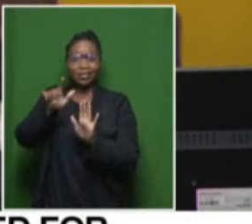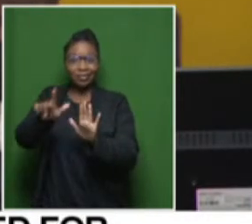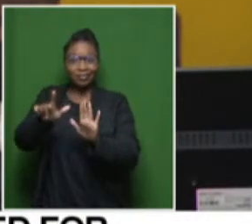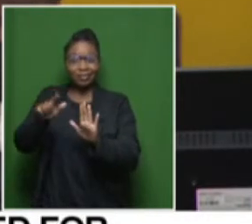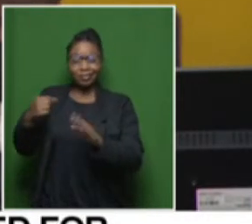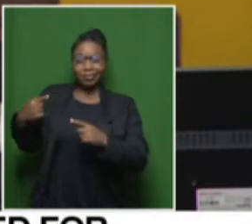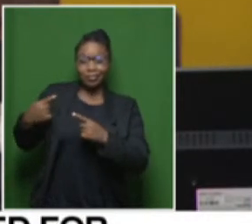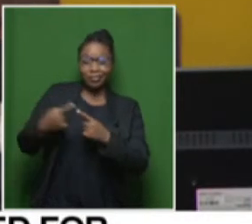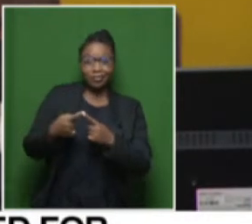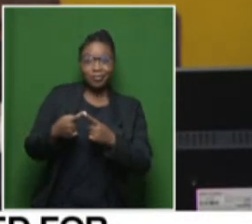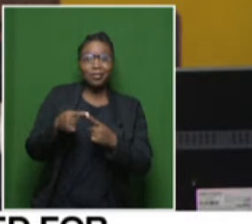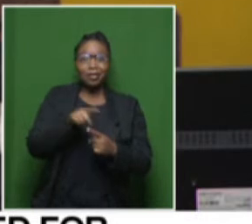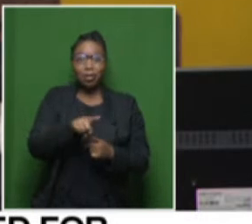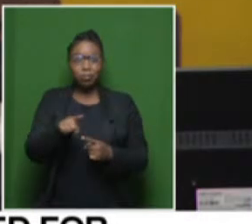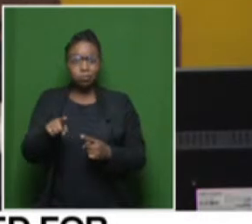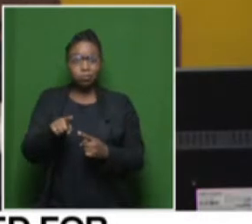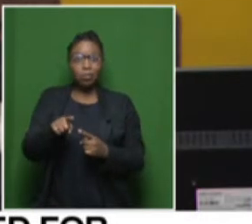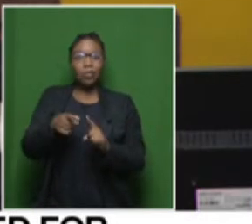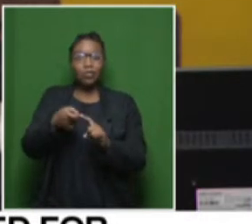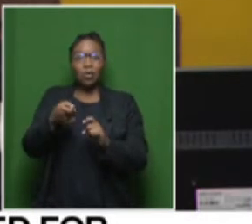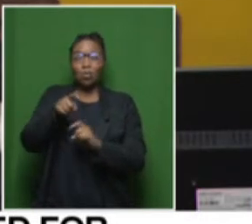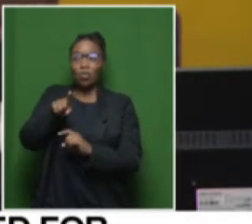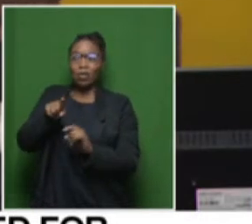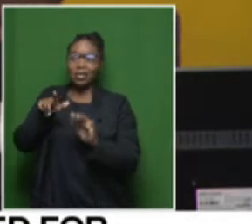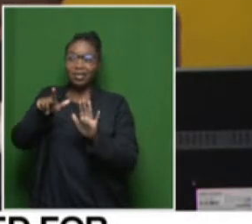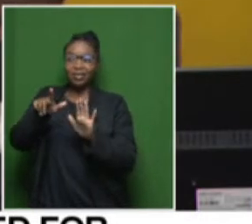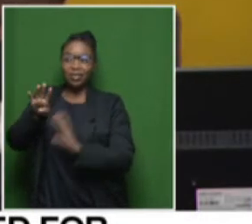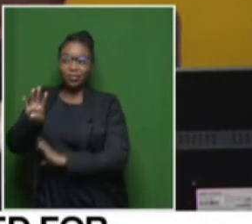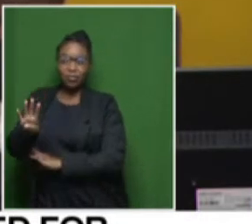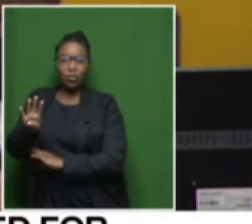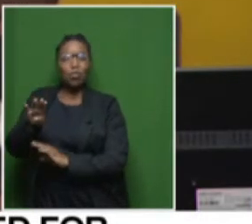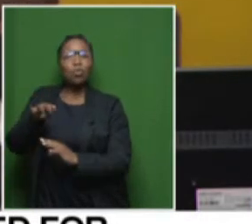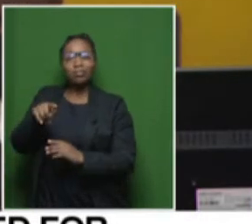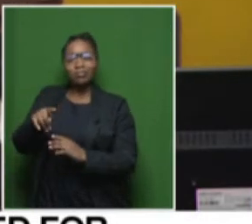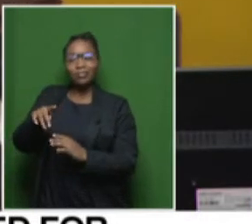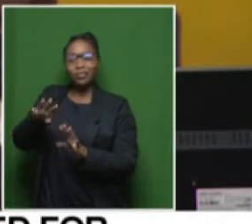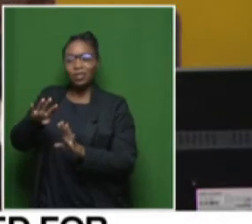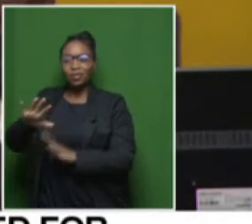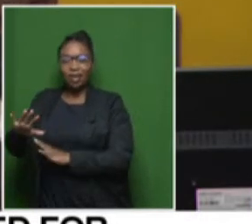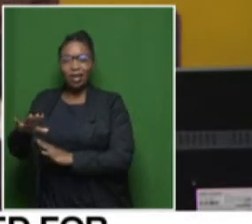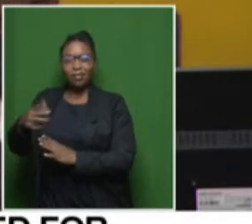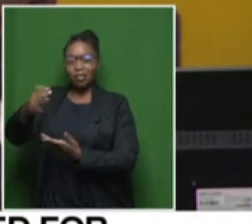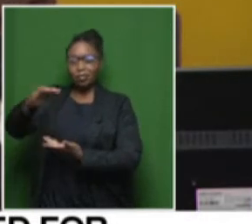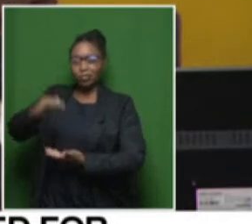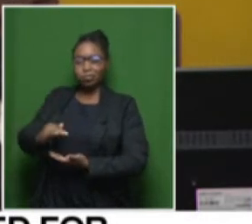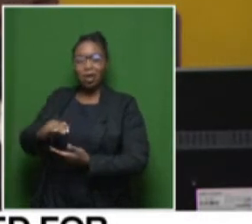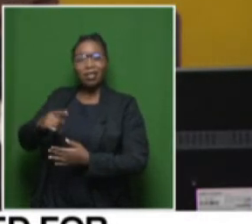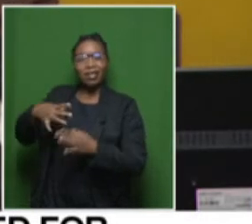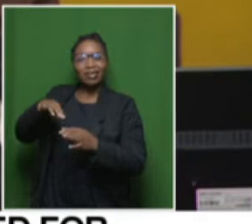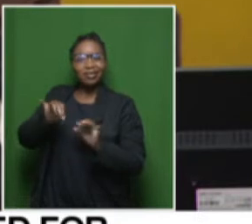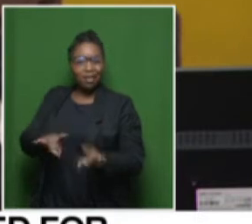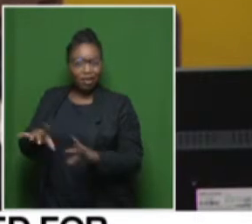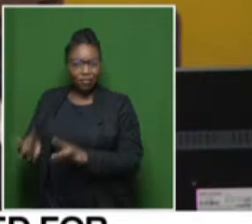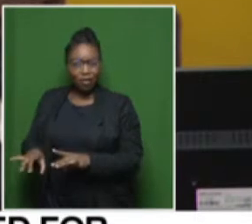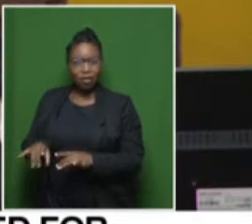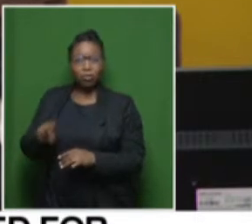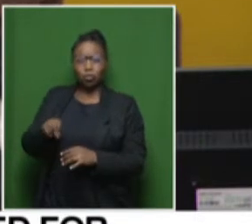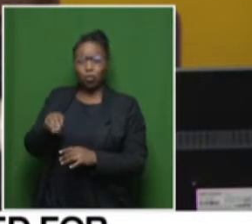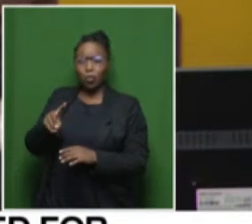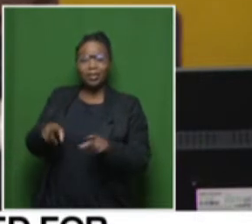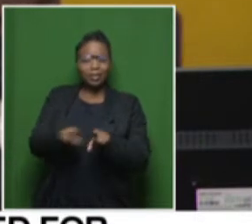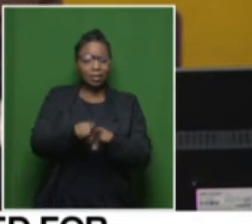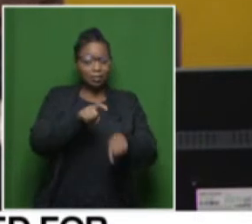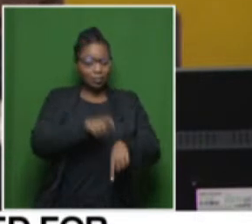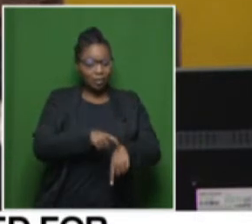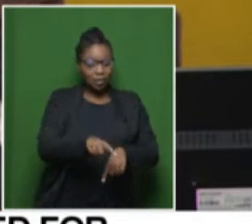Parliament and all oversight bodies to hold municipalities accountable for delivery of these services. At the same